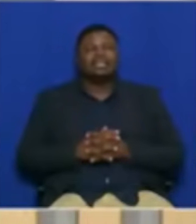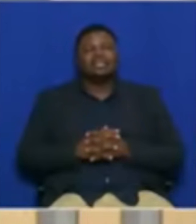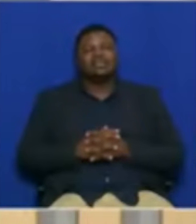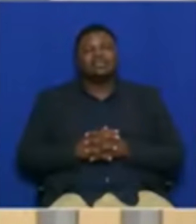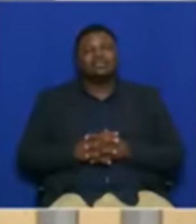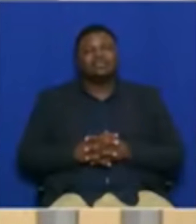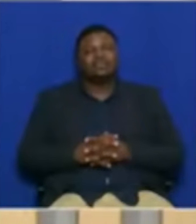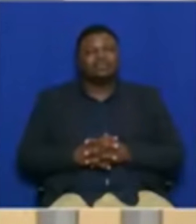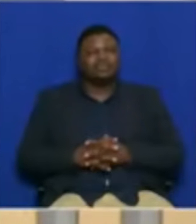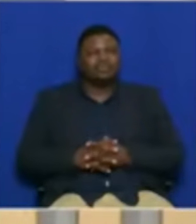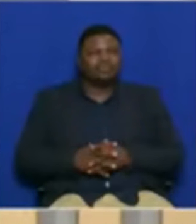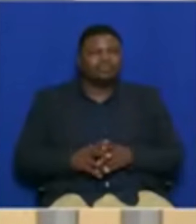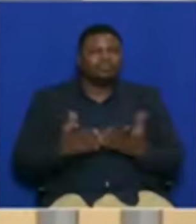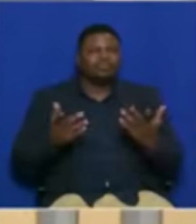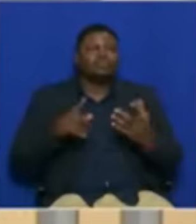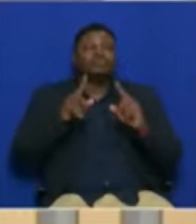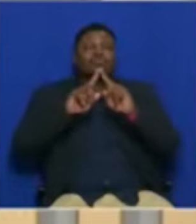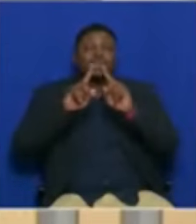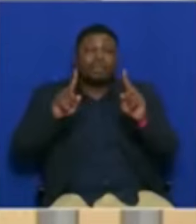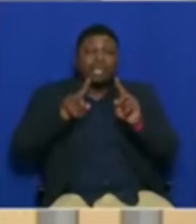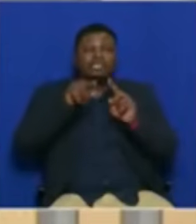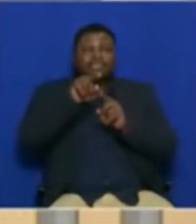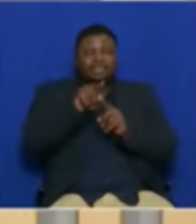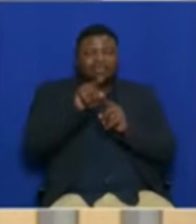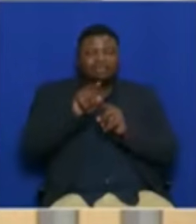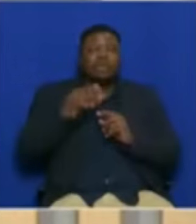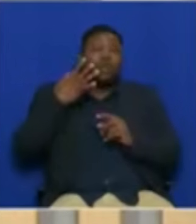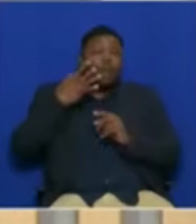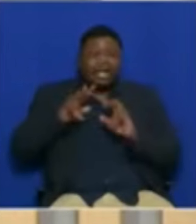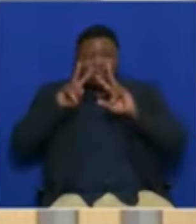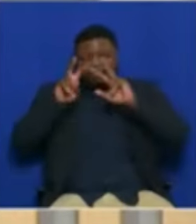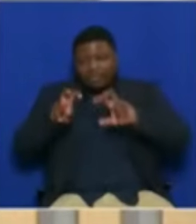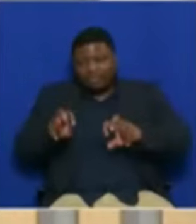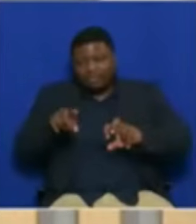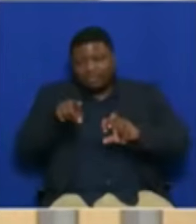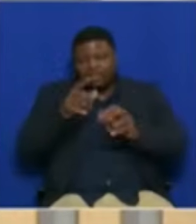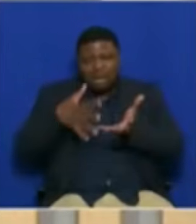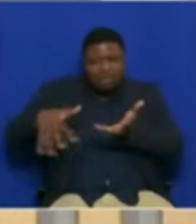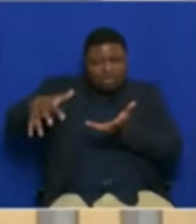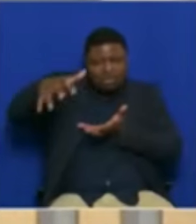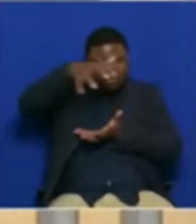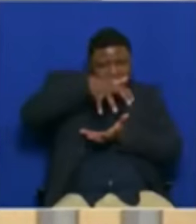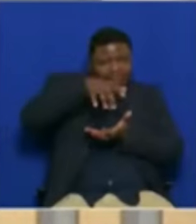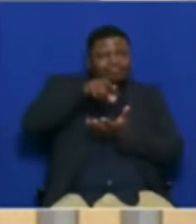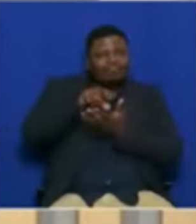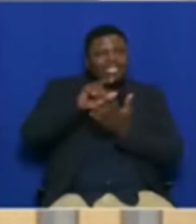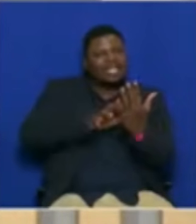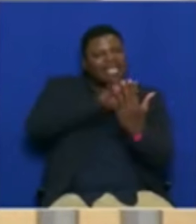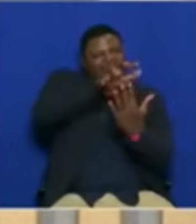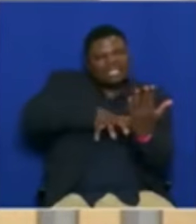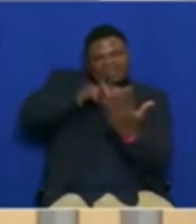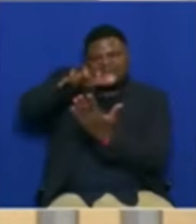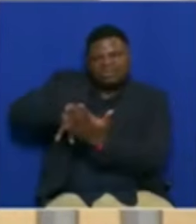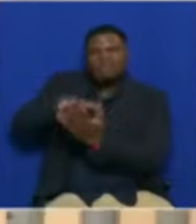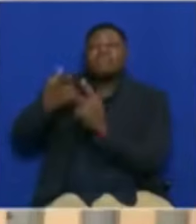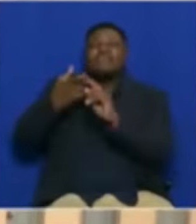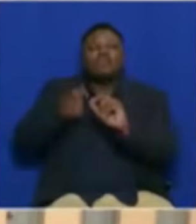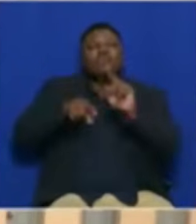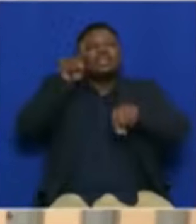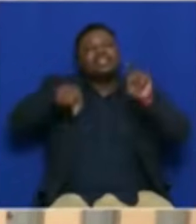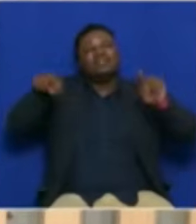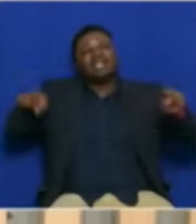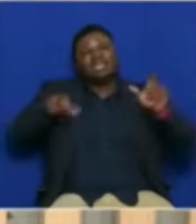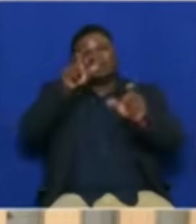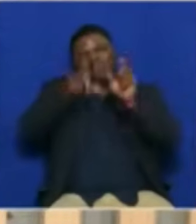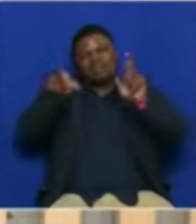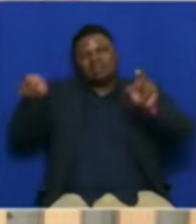course of investigation, quite a number of statements from various persons. Yes, I appreciate that the prosecution